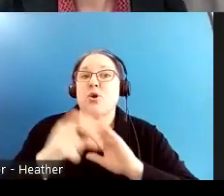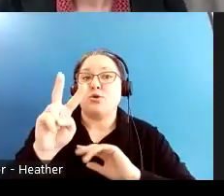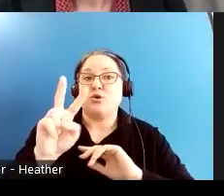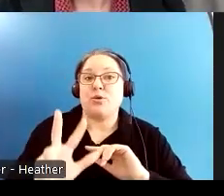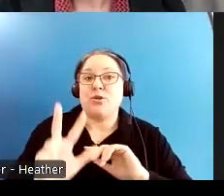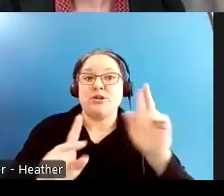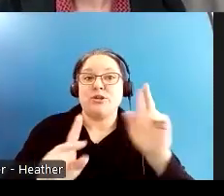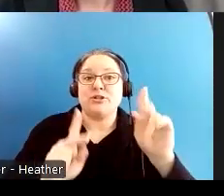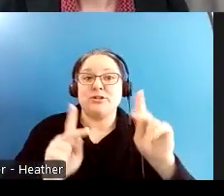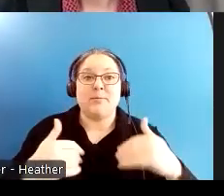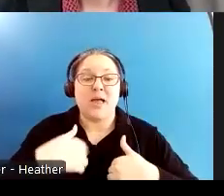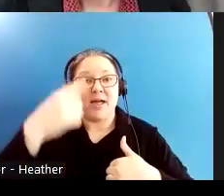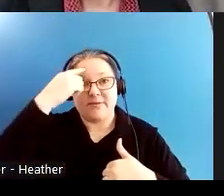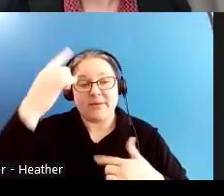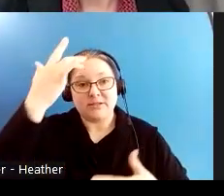illness